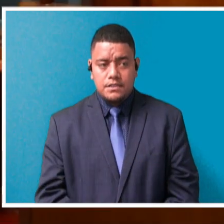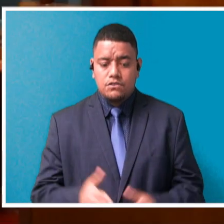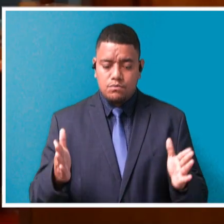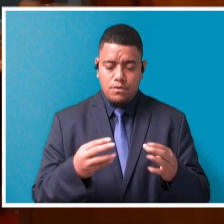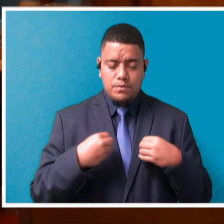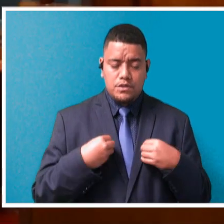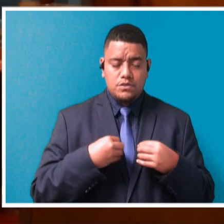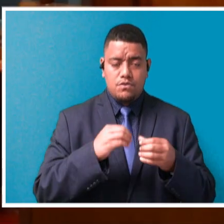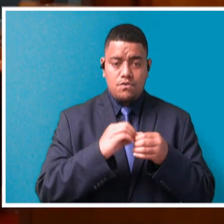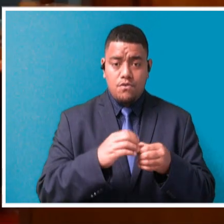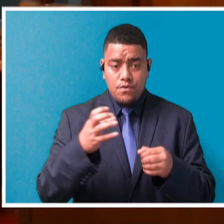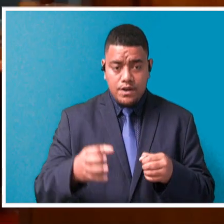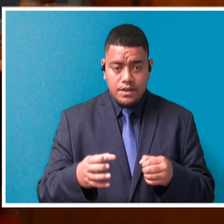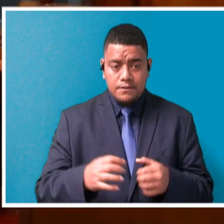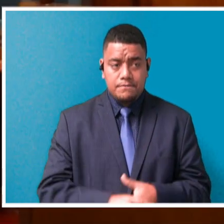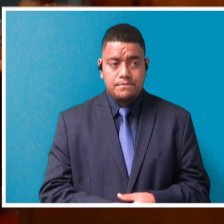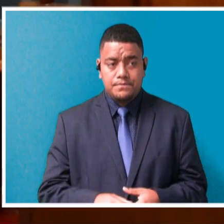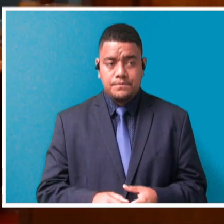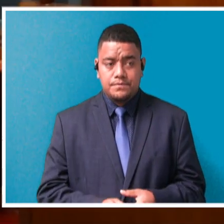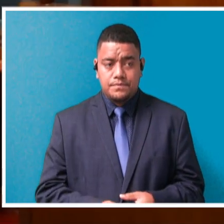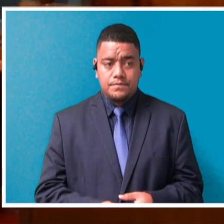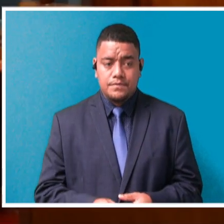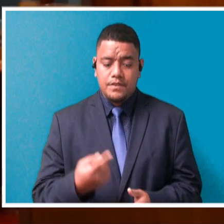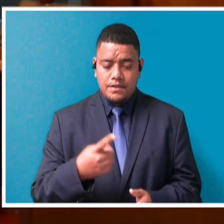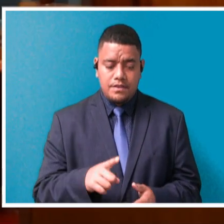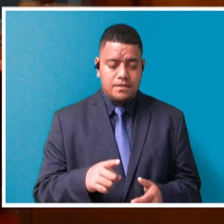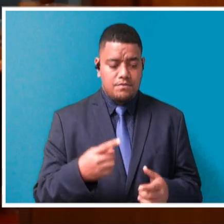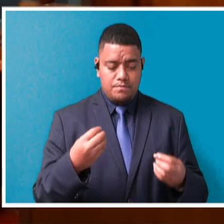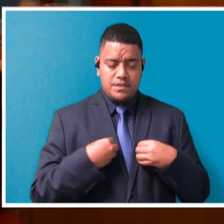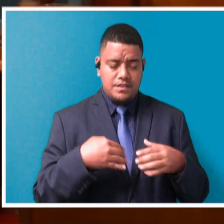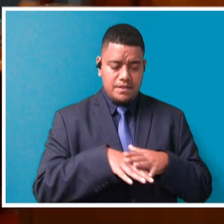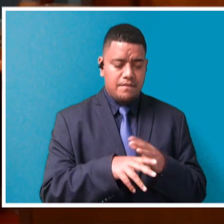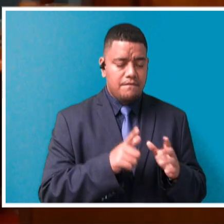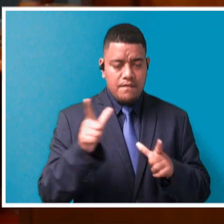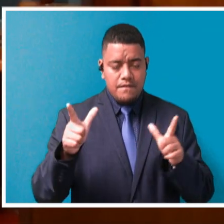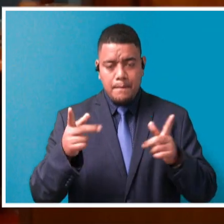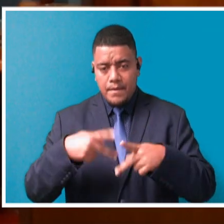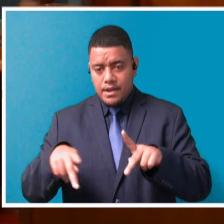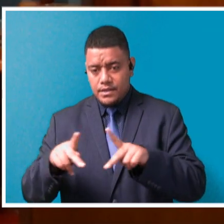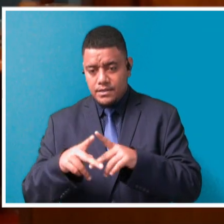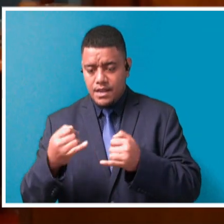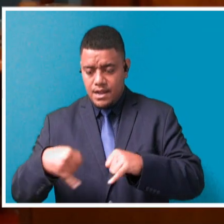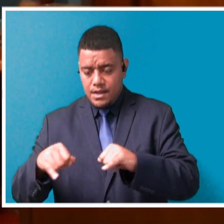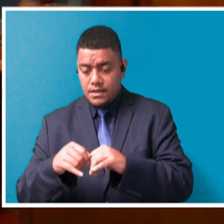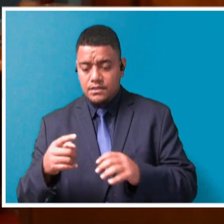business owners, cooperatives and rural entrepreneurs, and emerging